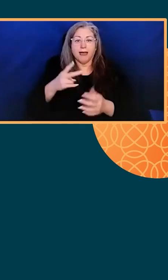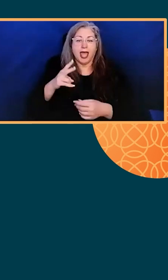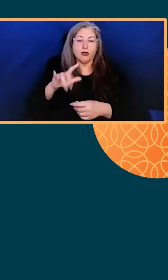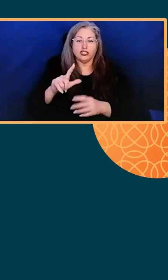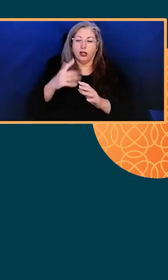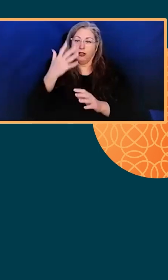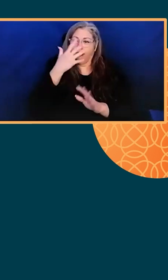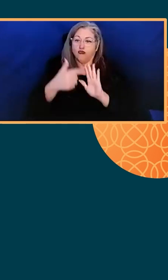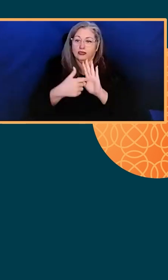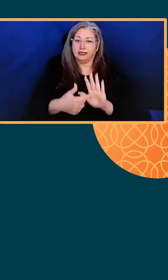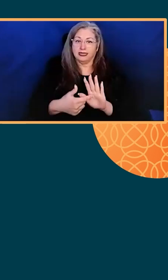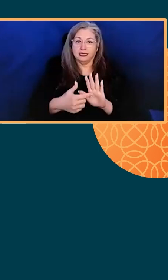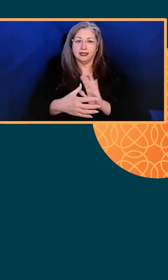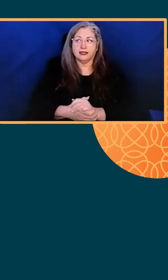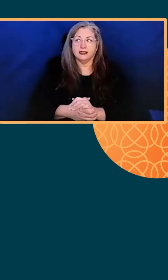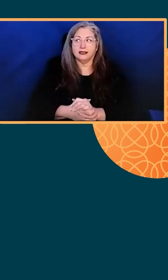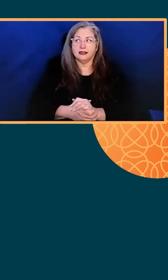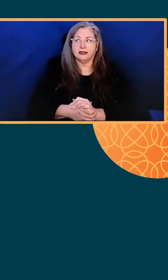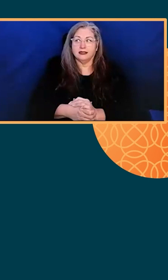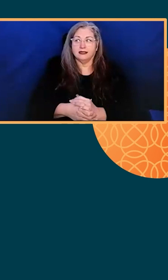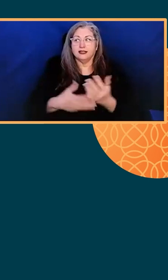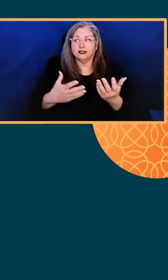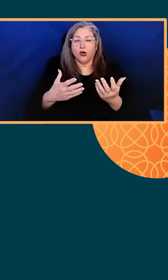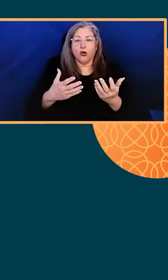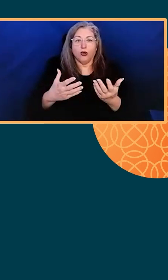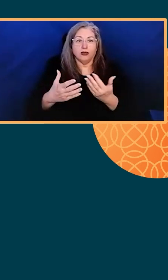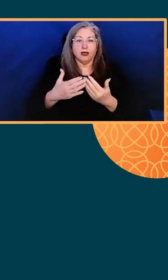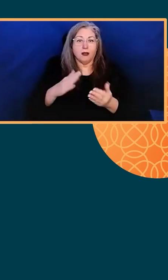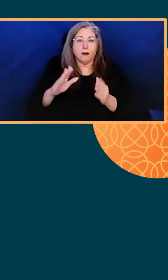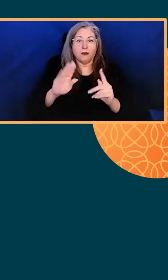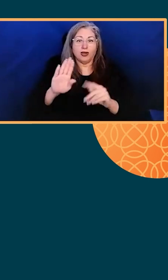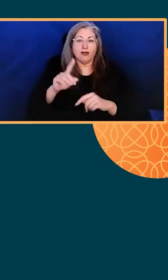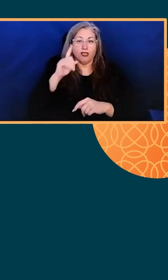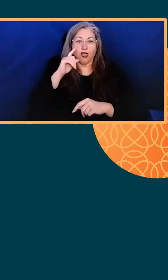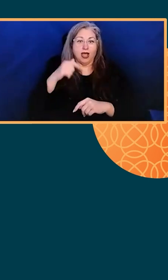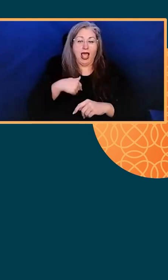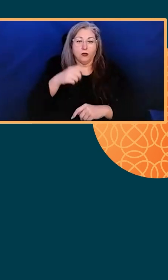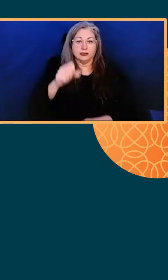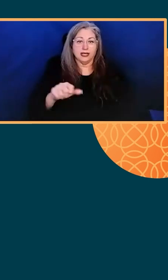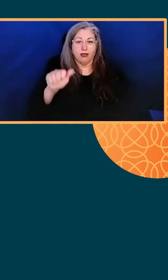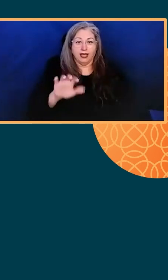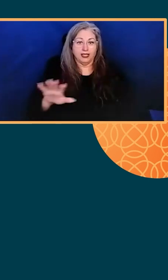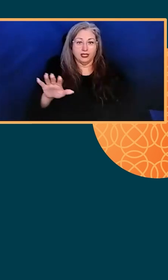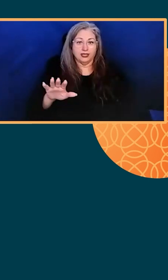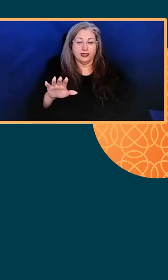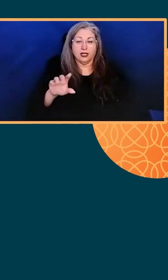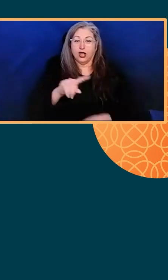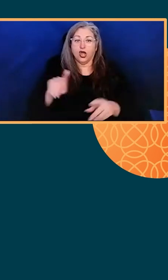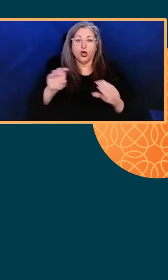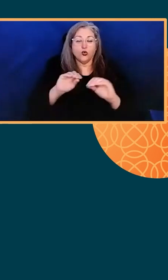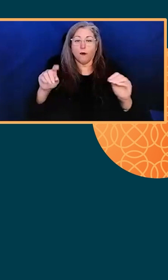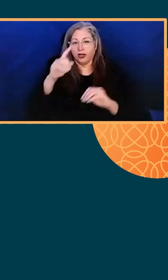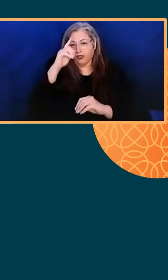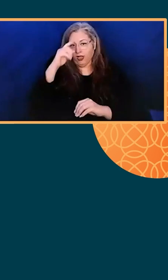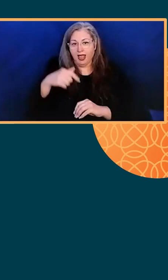presenting. And so also nobody thought I was South Asian. Also, nobody thought